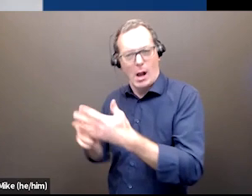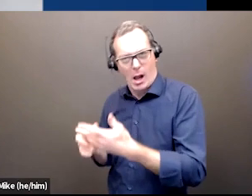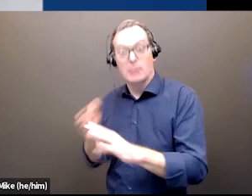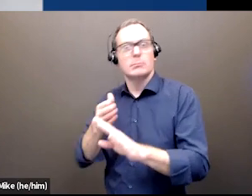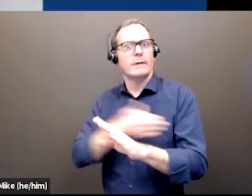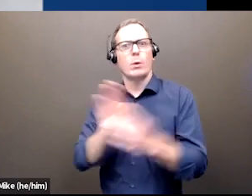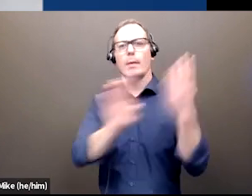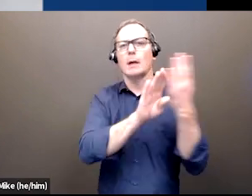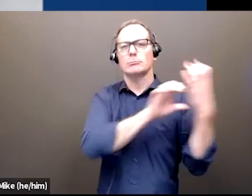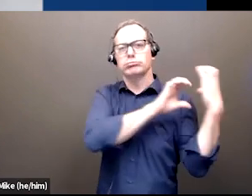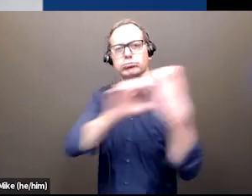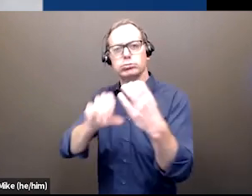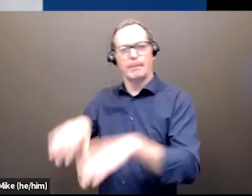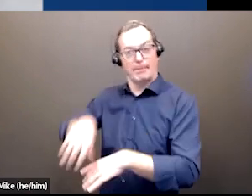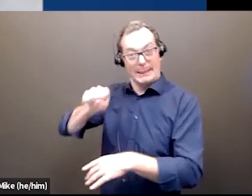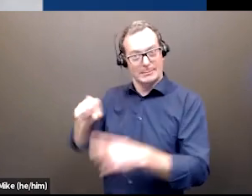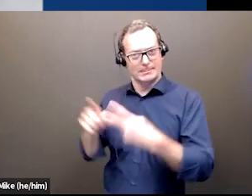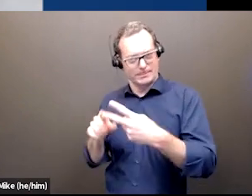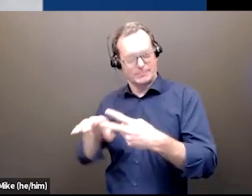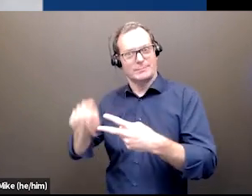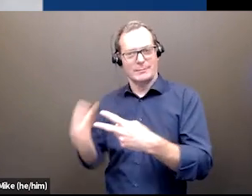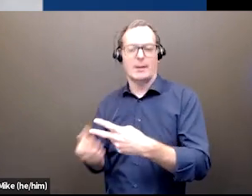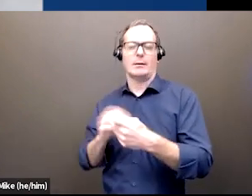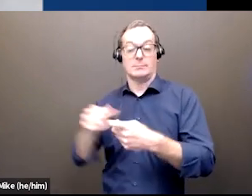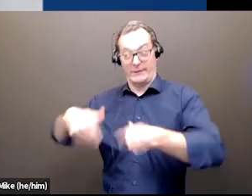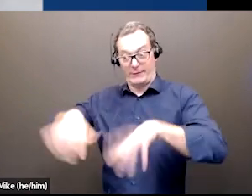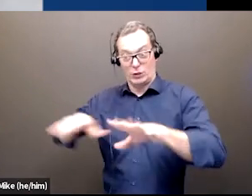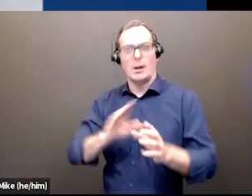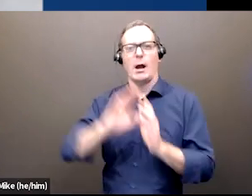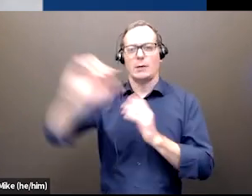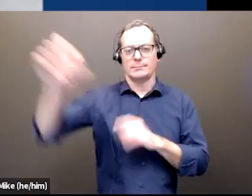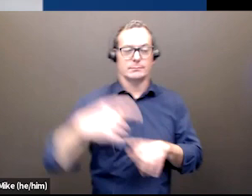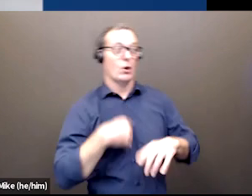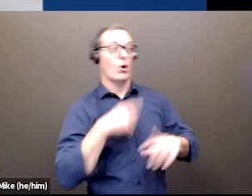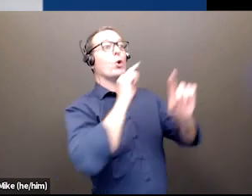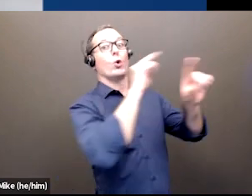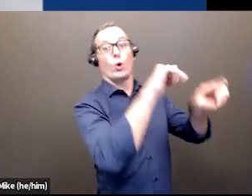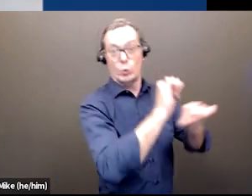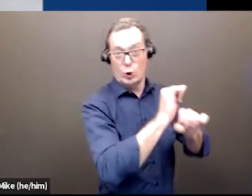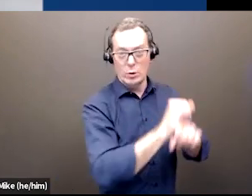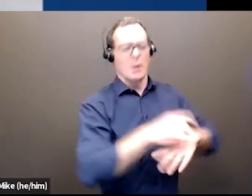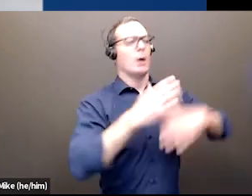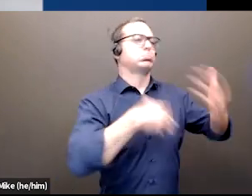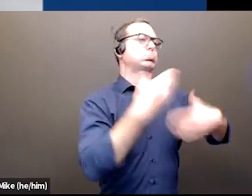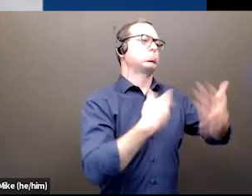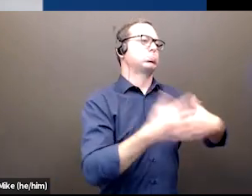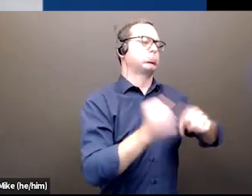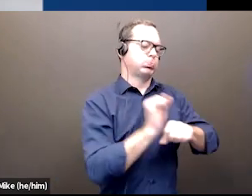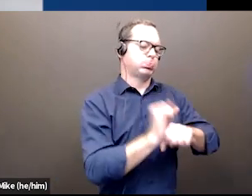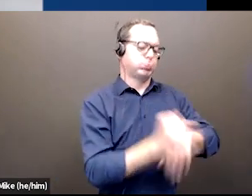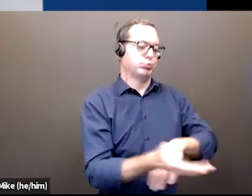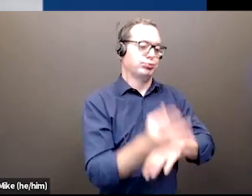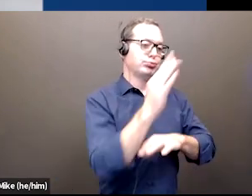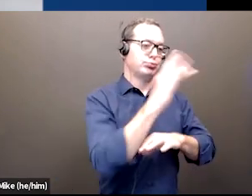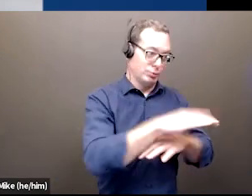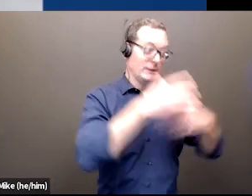school. After the children leave, you go off to work, and at the end of the day, pick up both your children from their after-school care